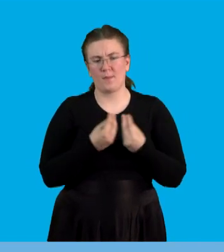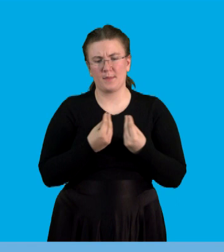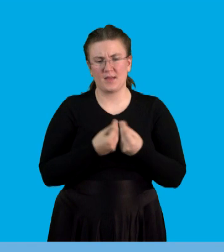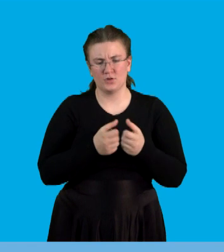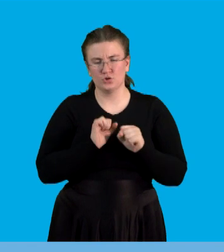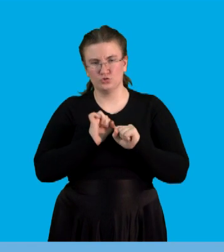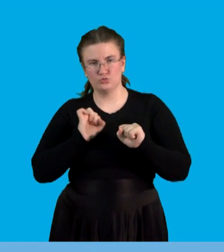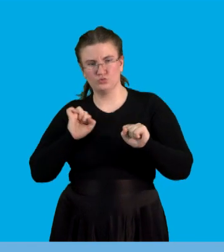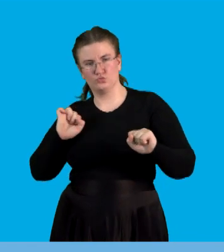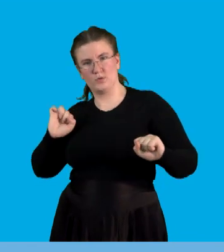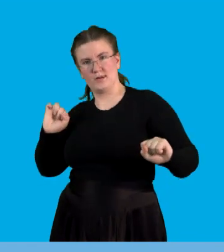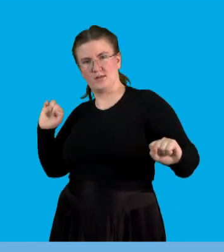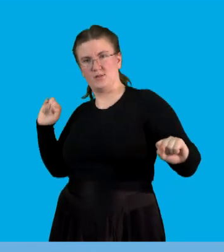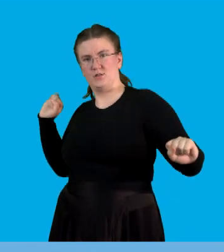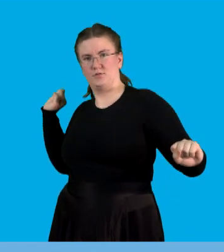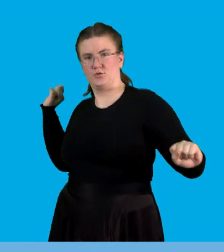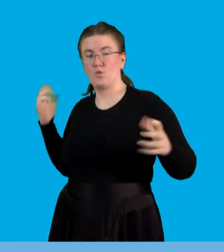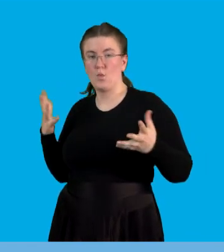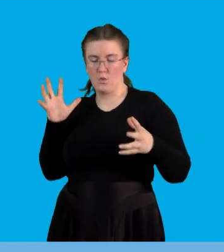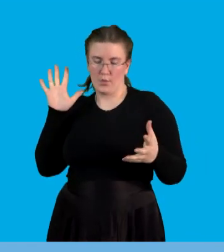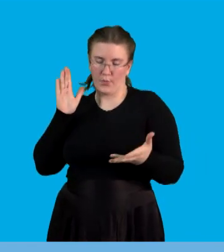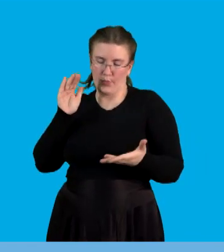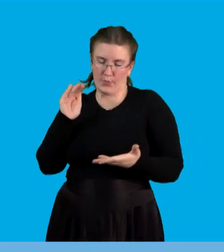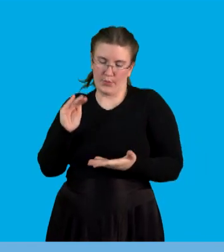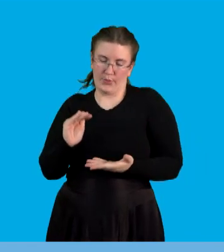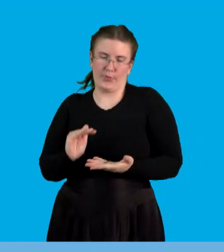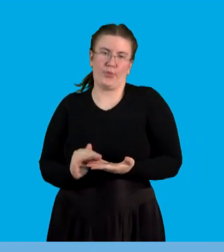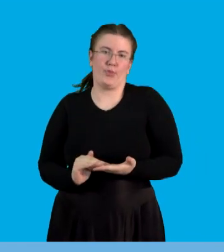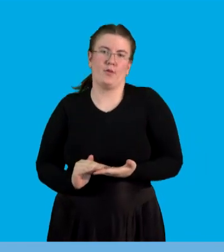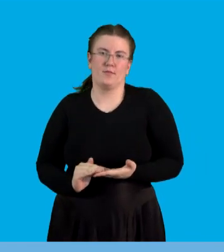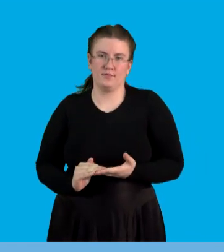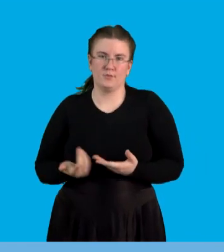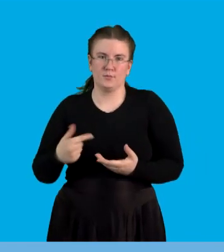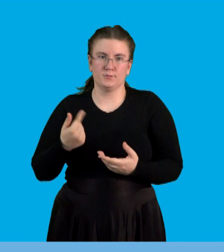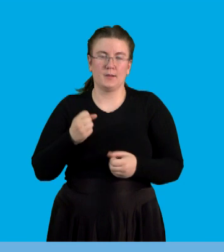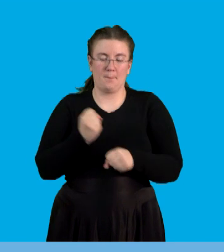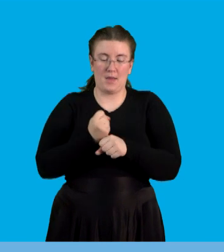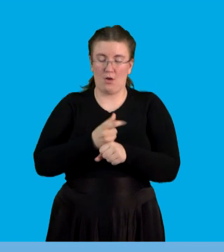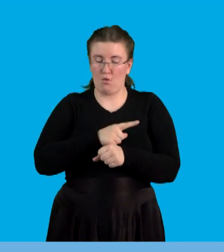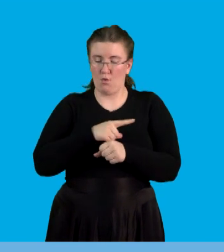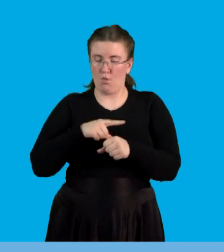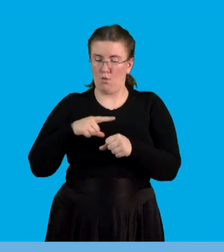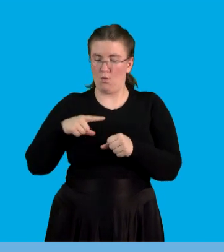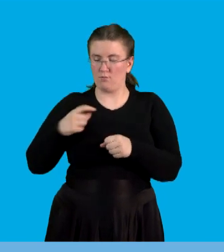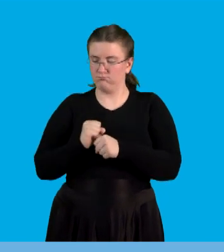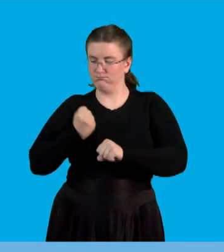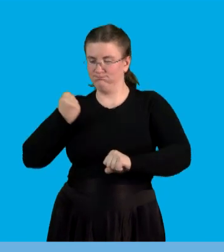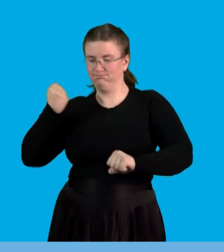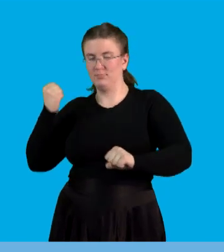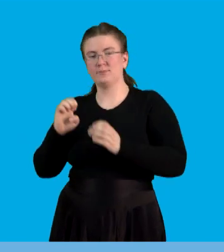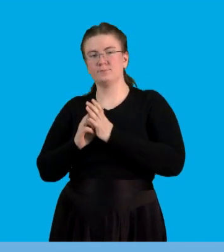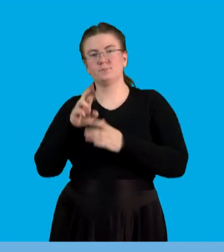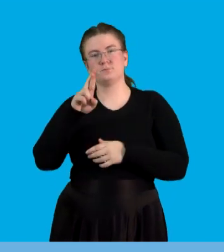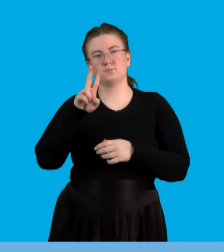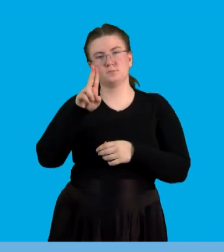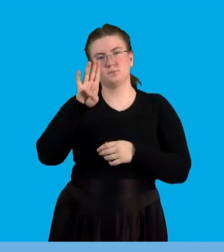compressing an object. So you can stretch an object or even compress an object, stretching it, making it longer and longer, like stretching a